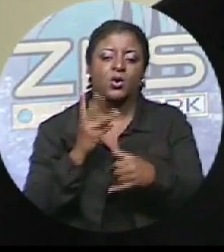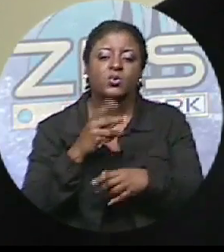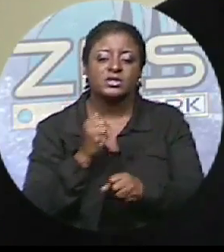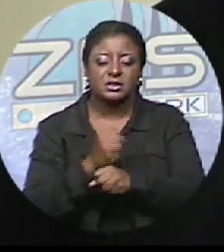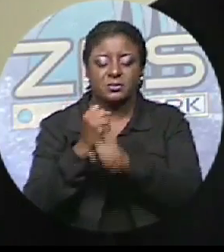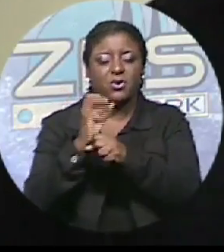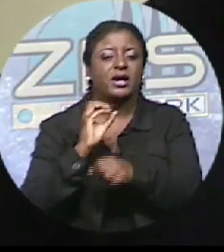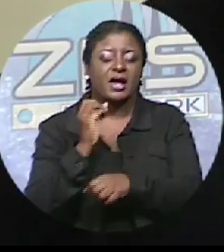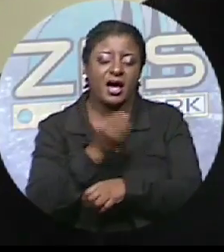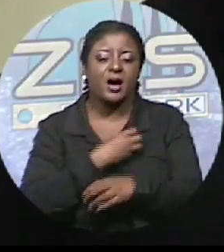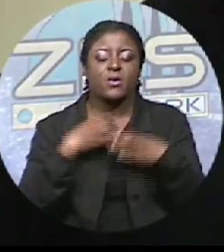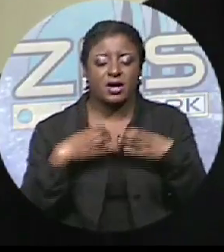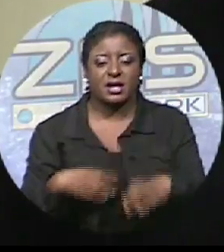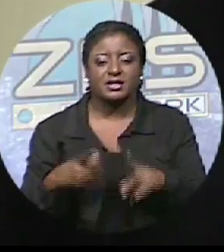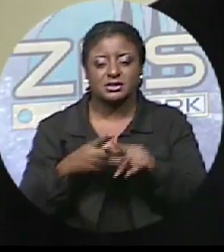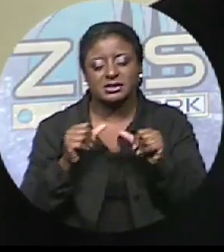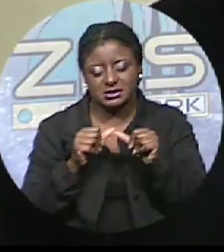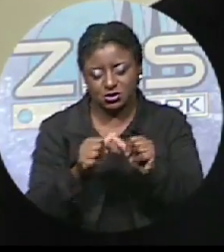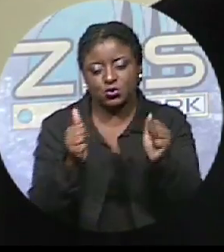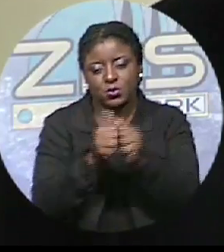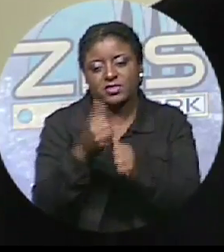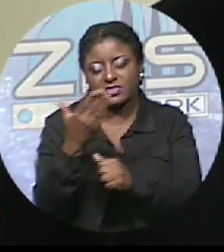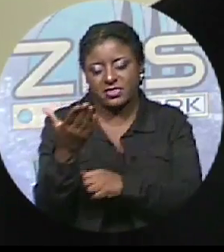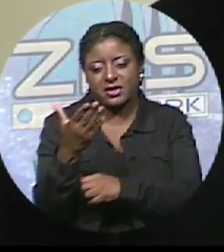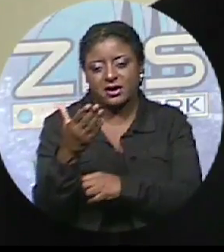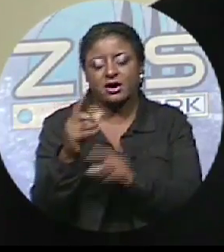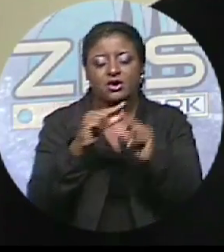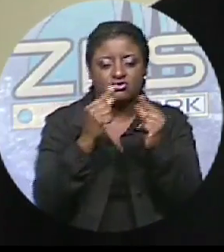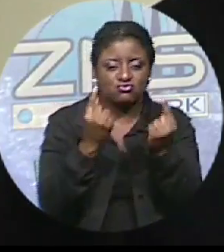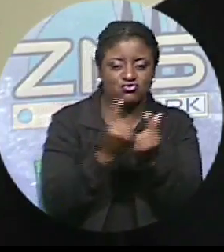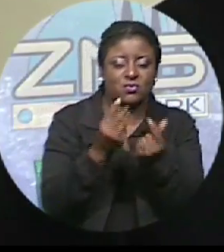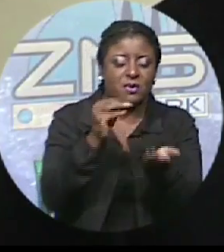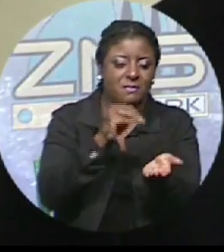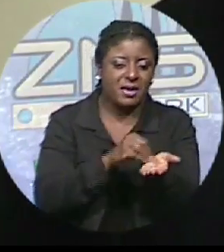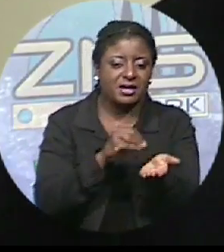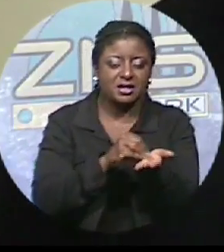continue with their group medical cover at the moment.